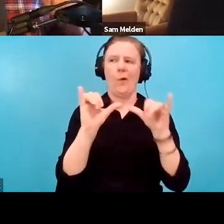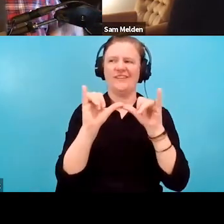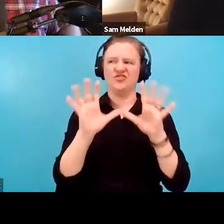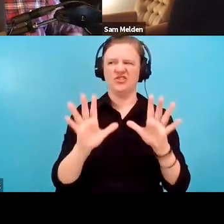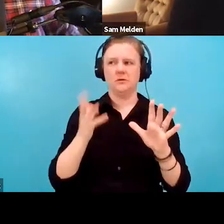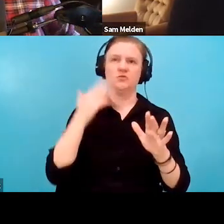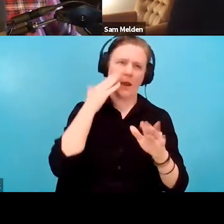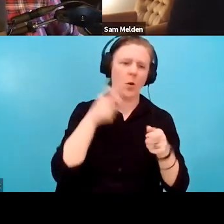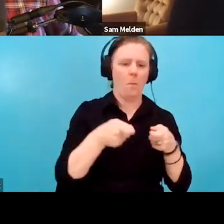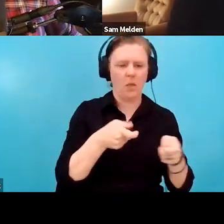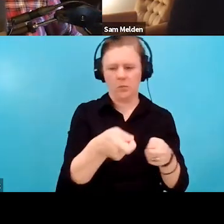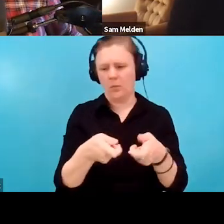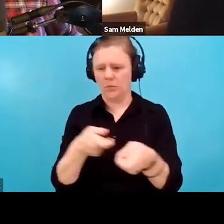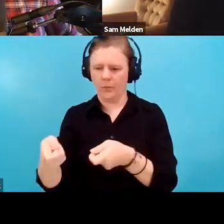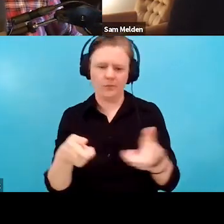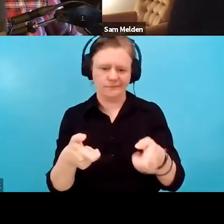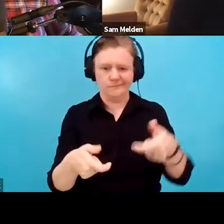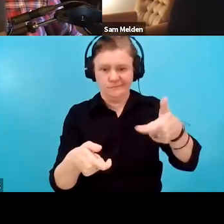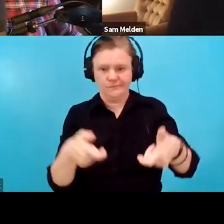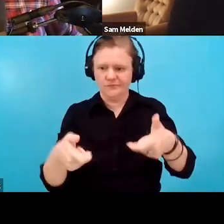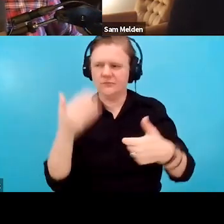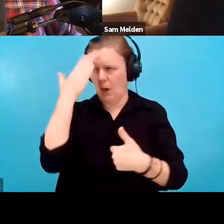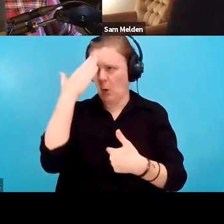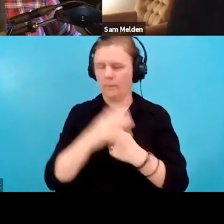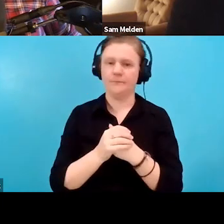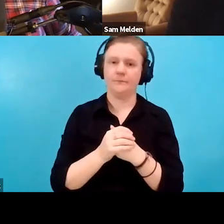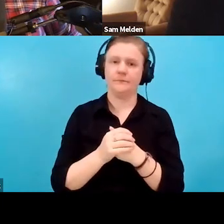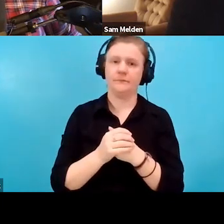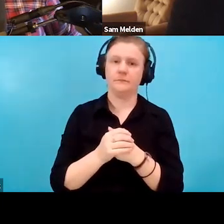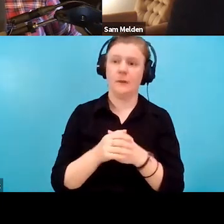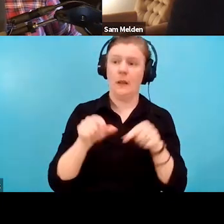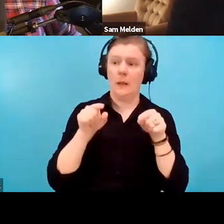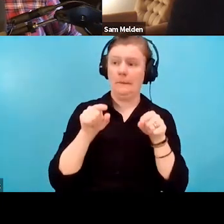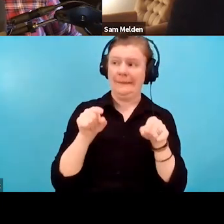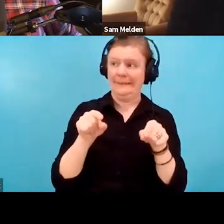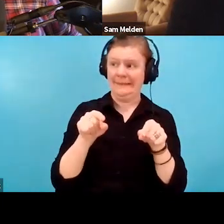things and all that stuff. But, you know, none of this stuff was designed to be,